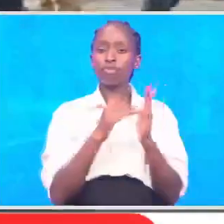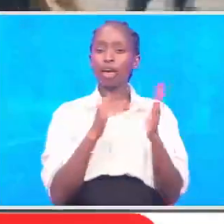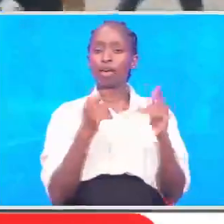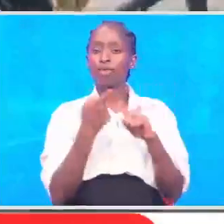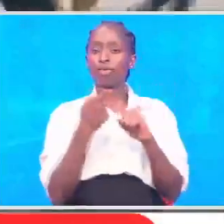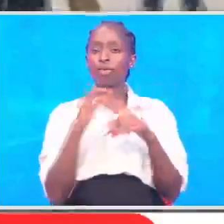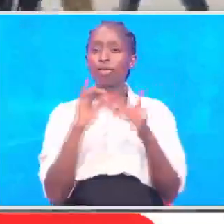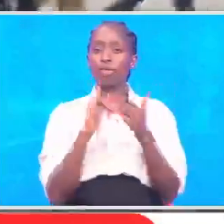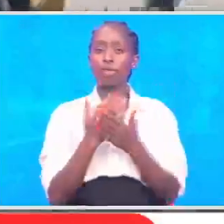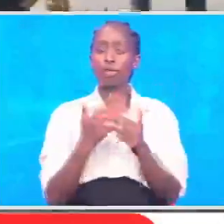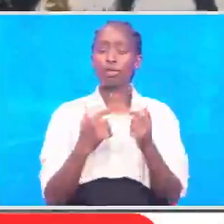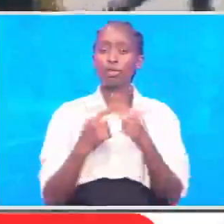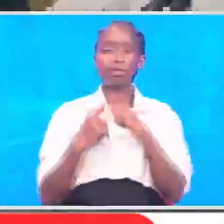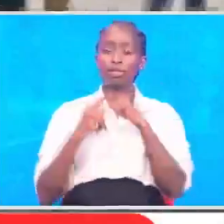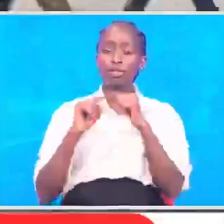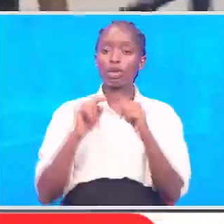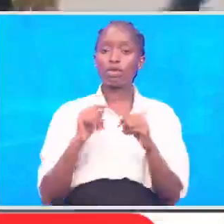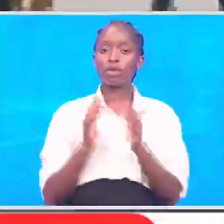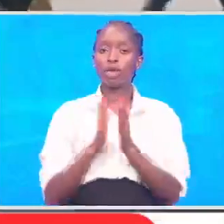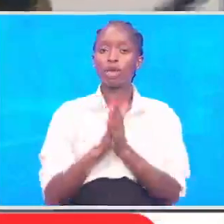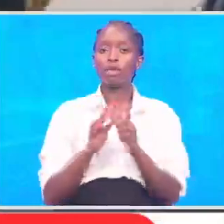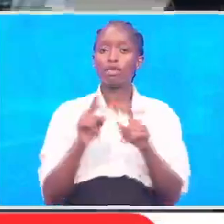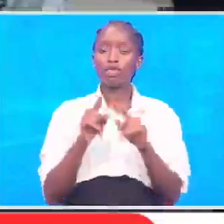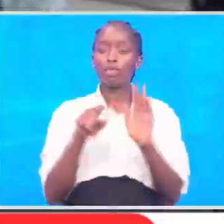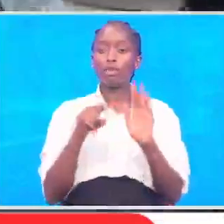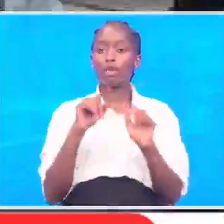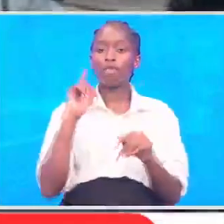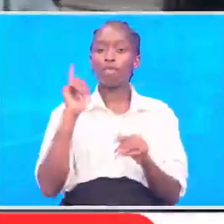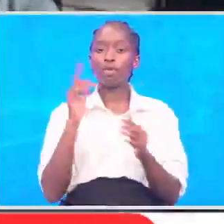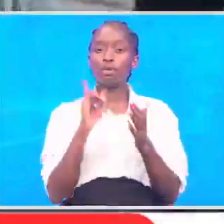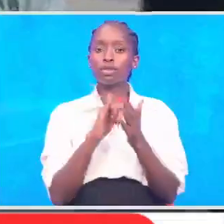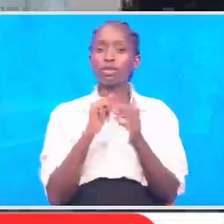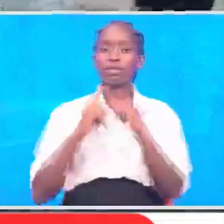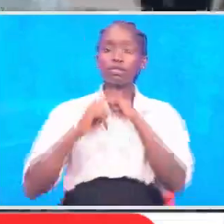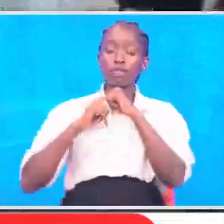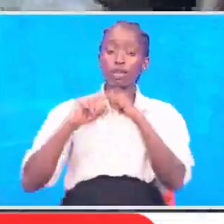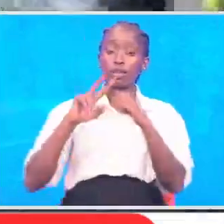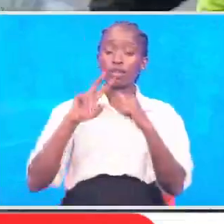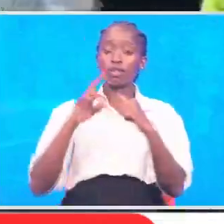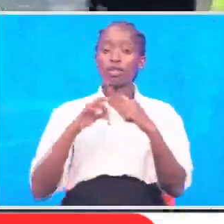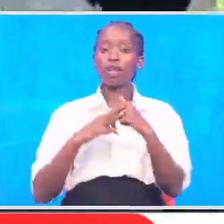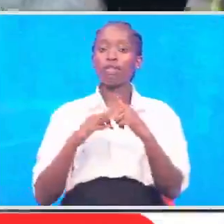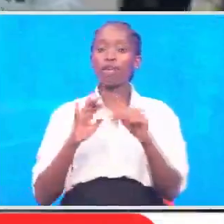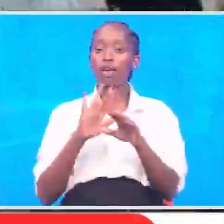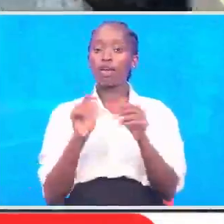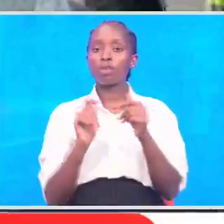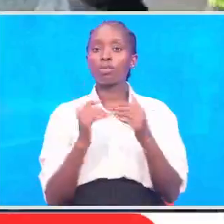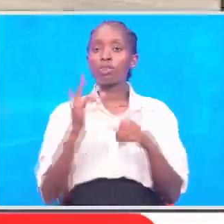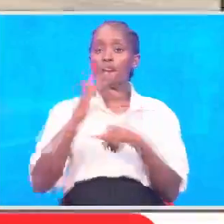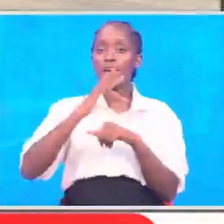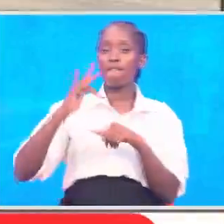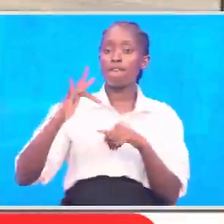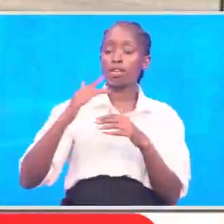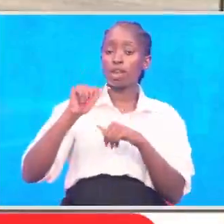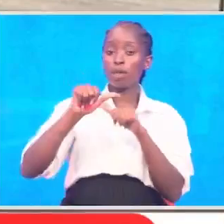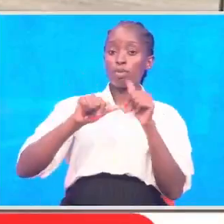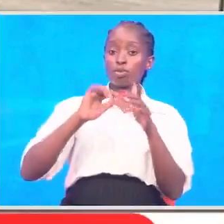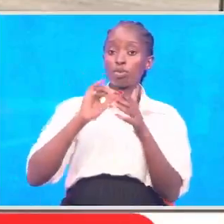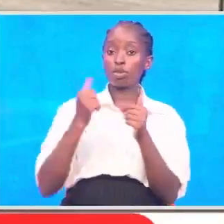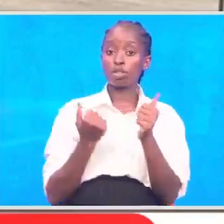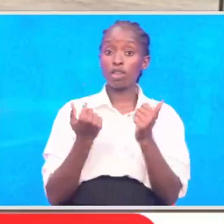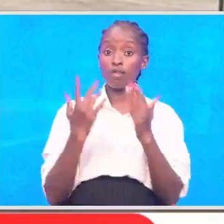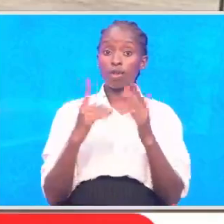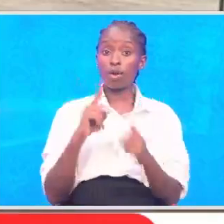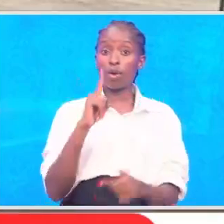3,609 cases and a decline of 327 fatalities. The entire society has been affected by one driver just